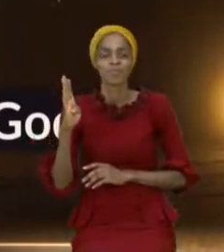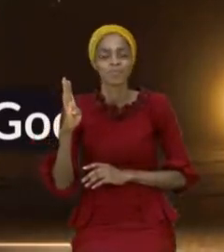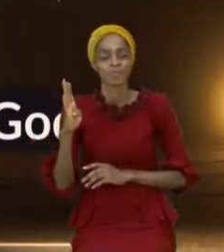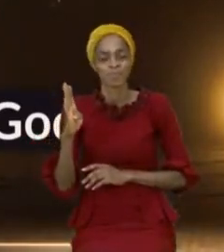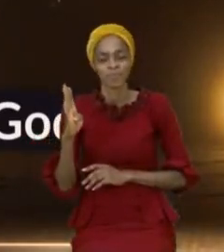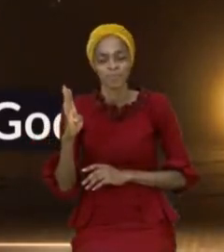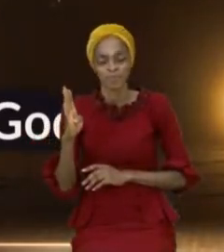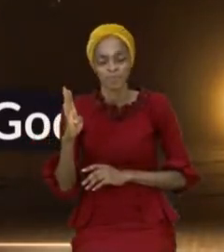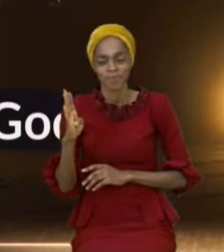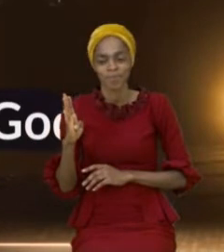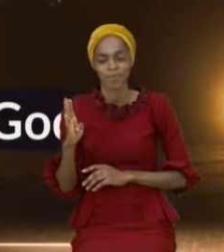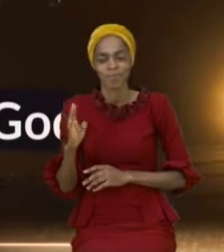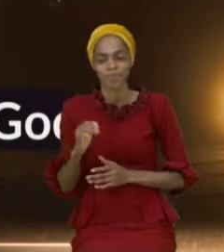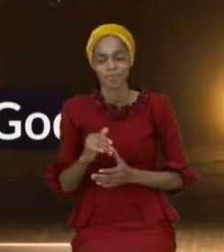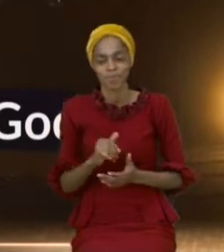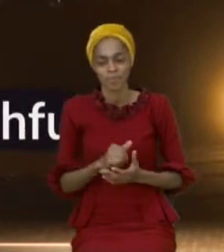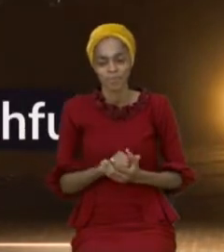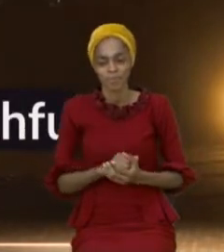That's right.